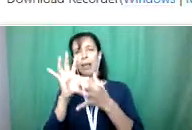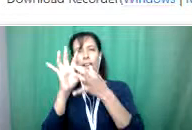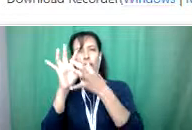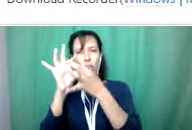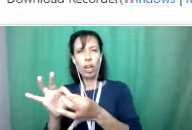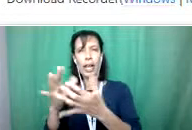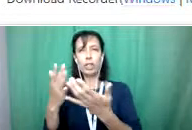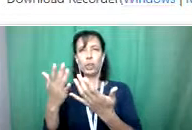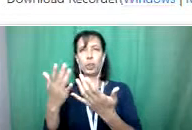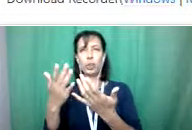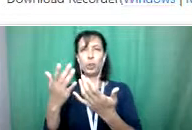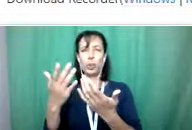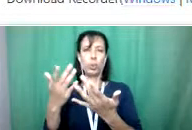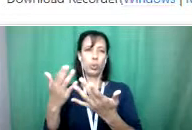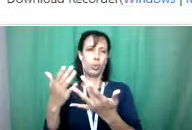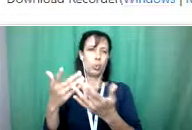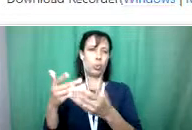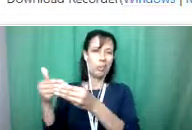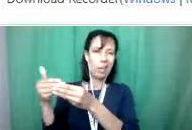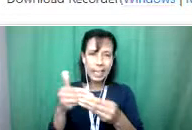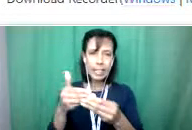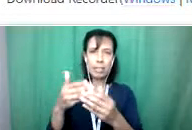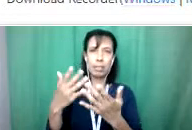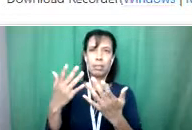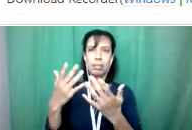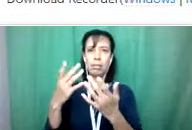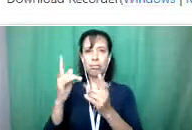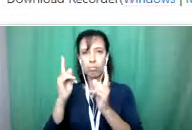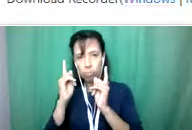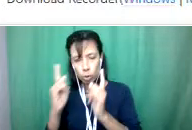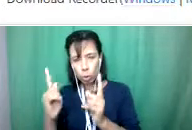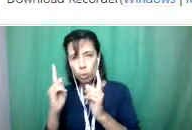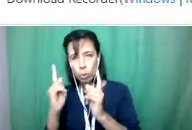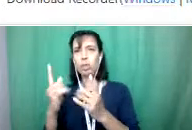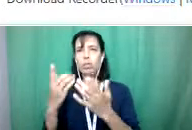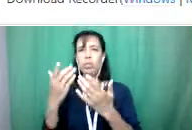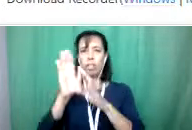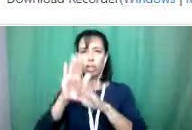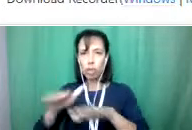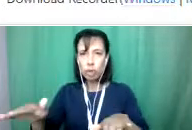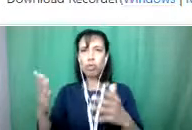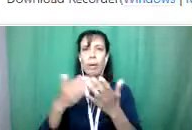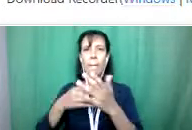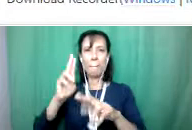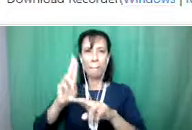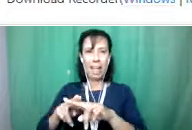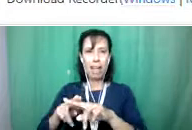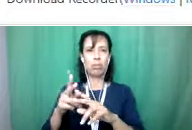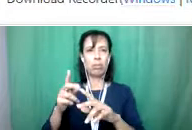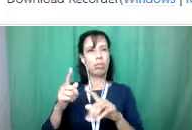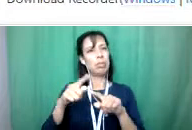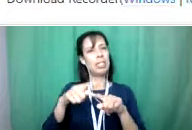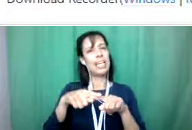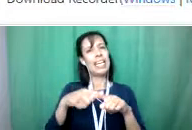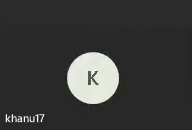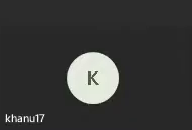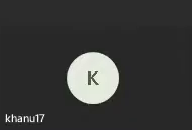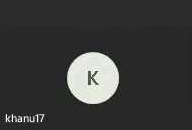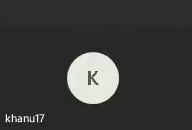pupils, leaders, etc., etc. Okay, I'm going to come back to the main screen. I'm going to stop